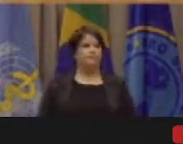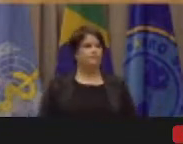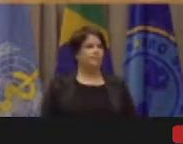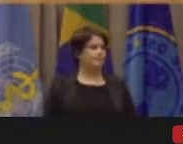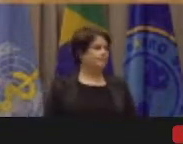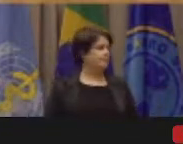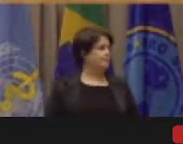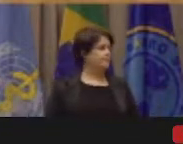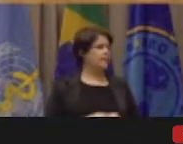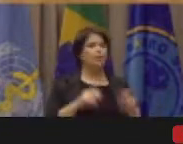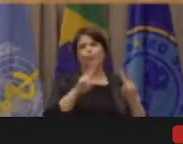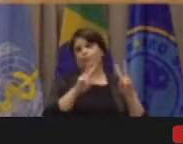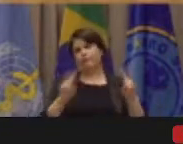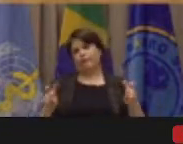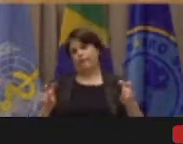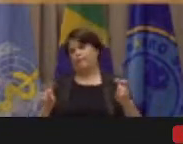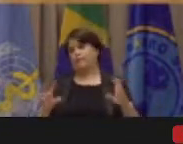this.